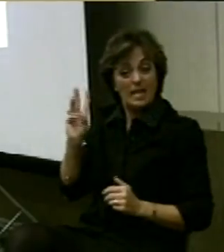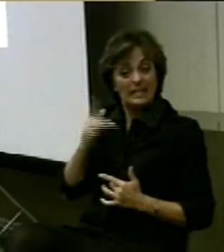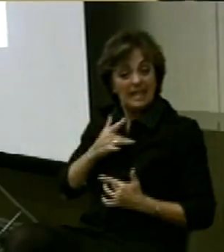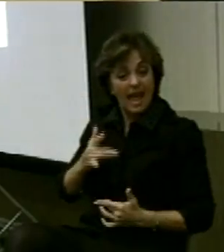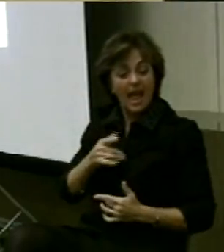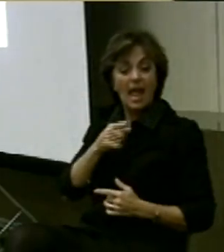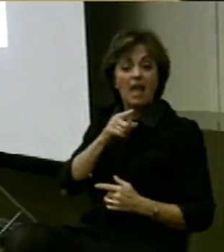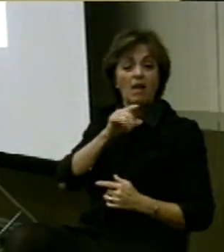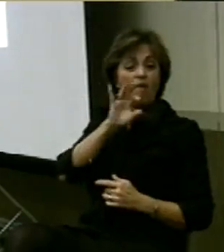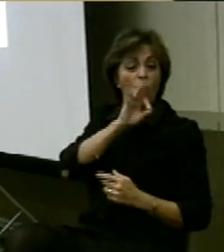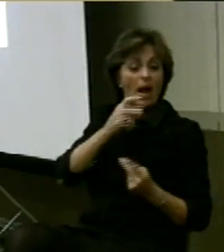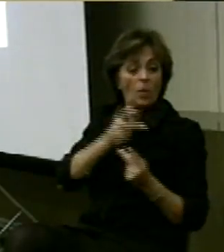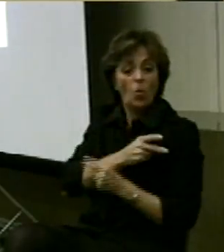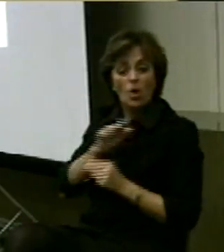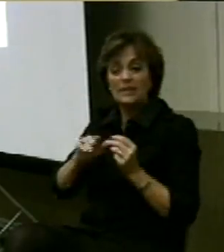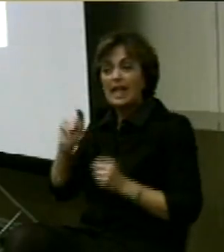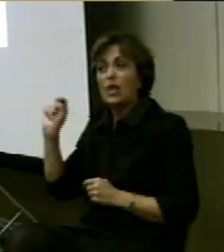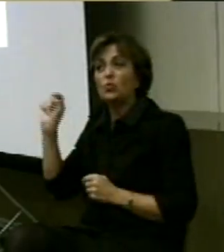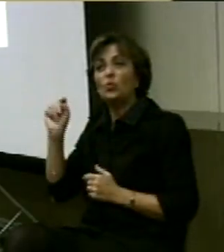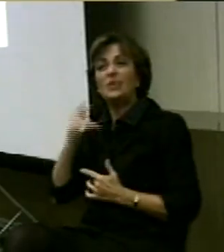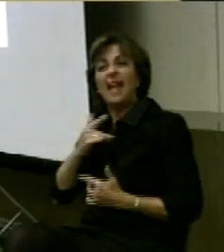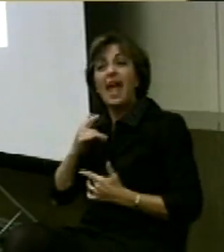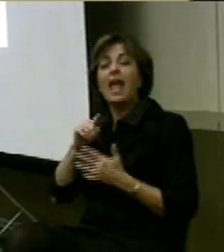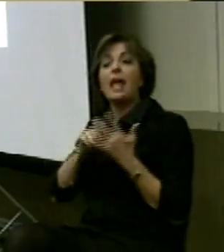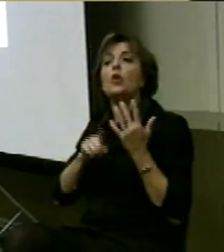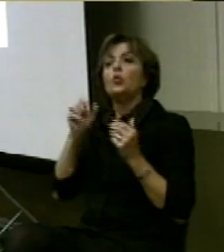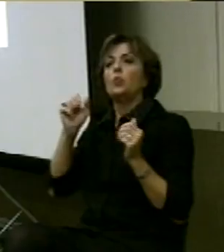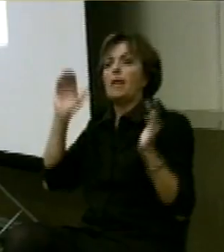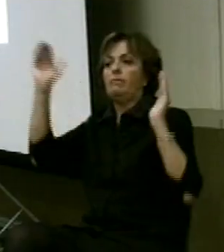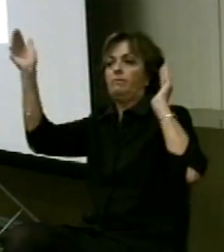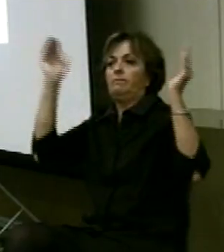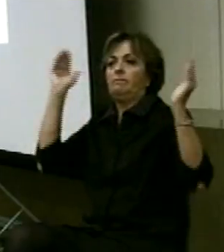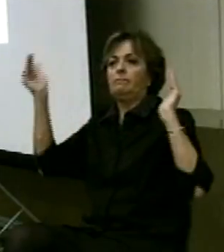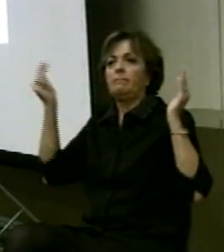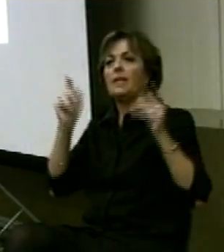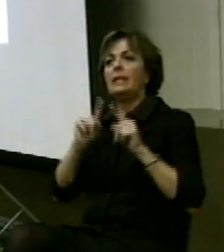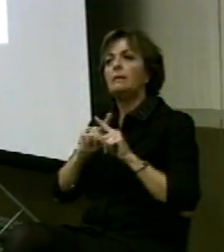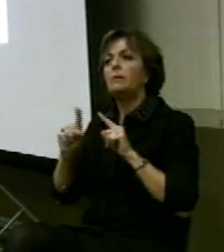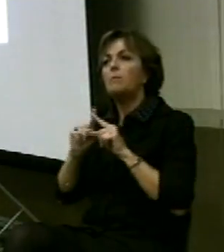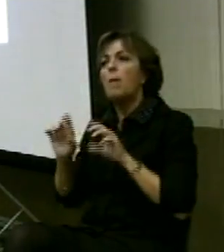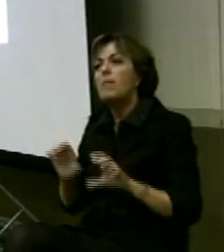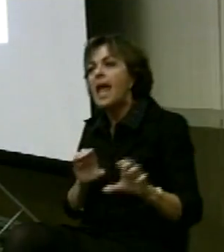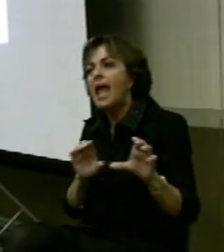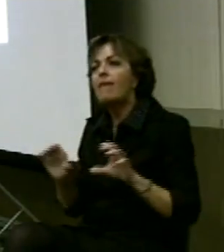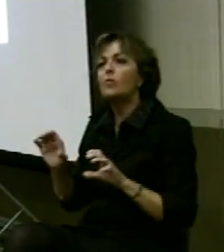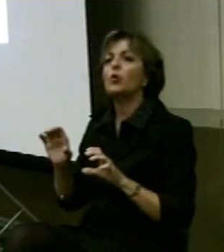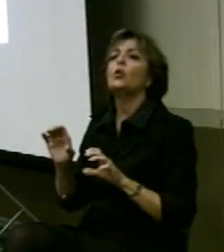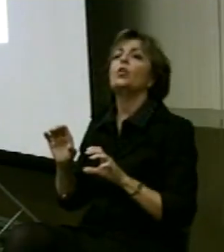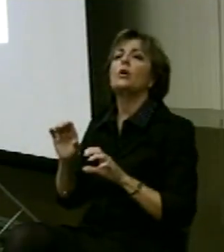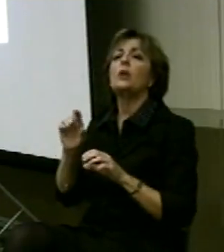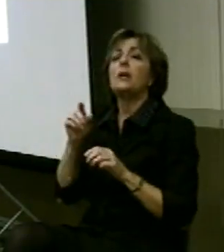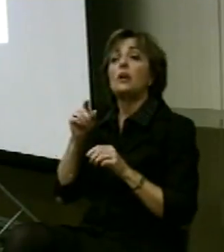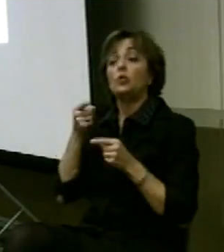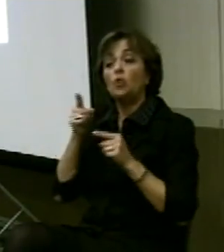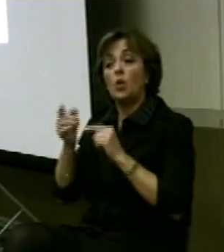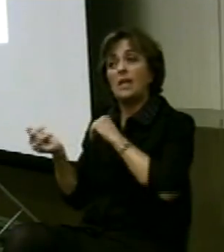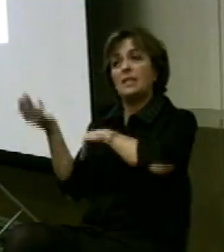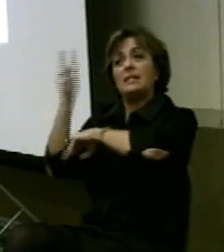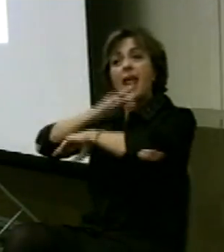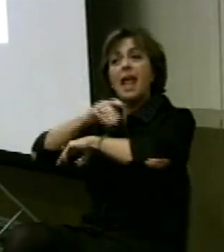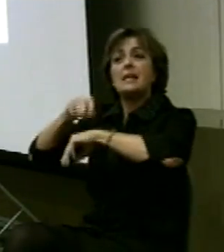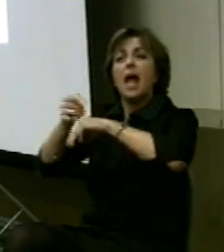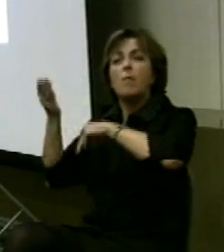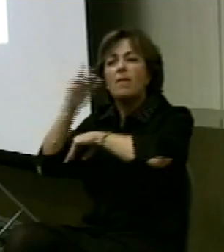Tuesday? So you can see the difference across behavior, across the day, and across the time of day, which really gives you a good